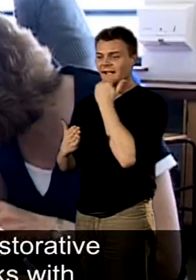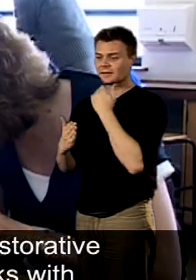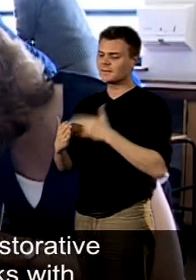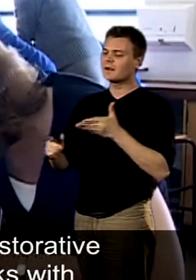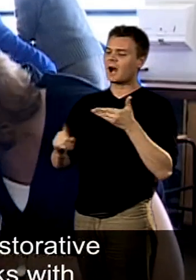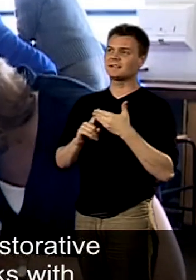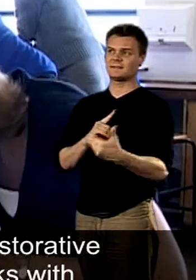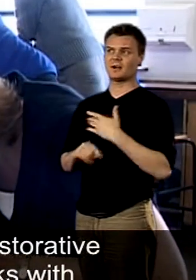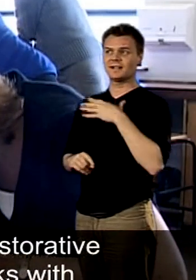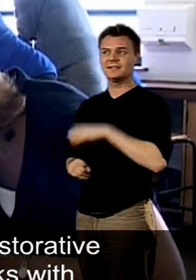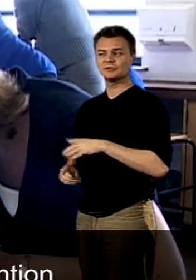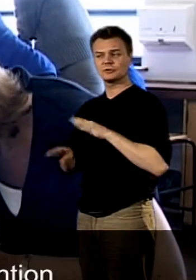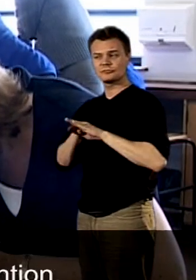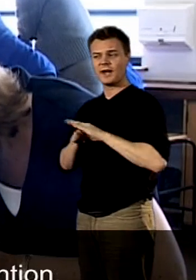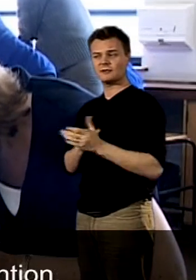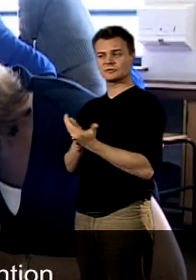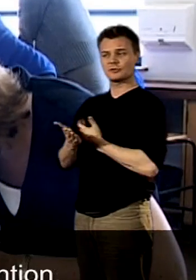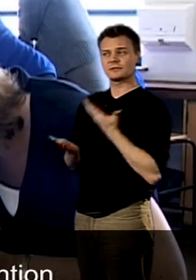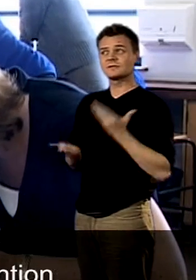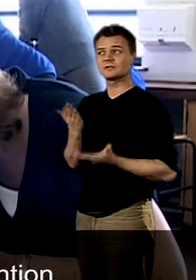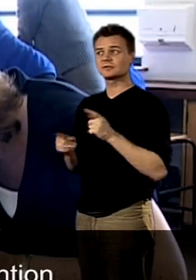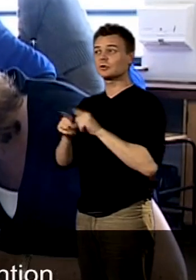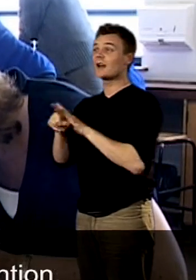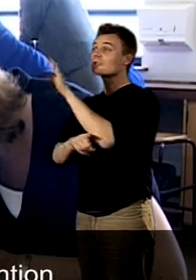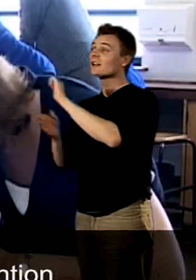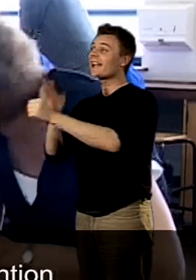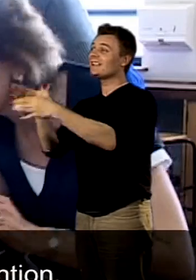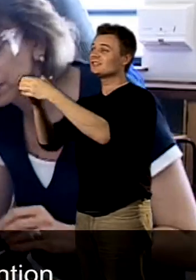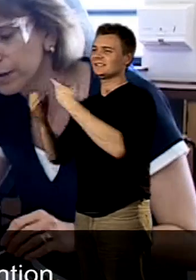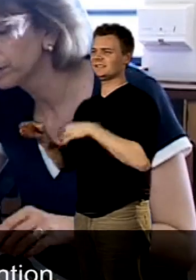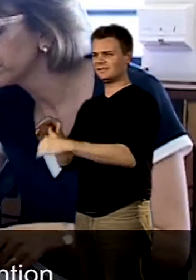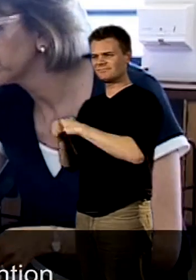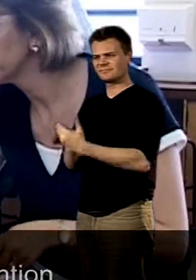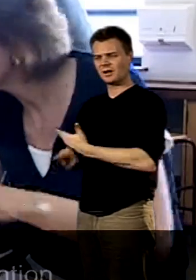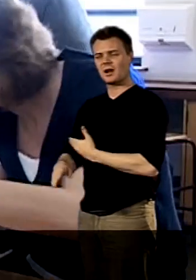justice and the need to improve links with outside agencies for earlier intervention.